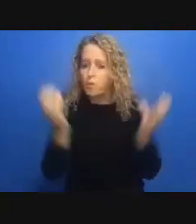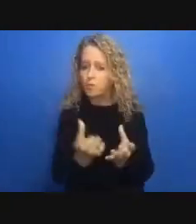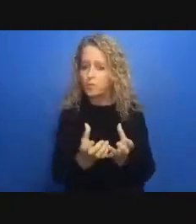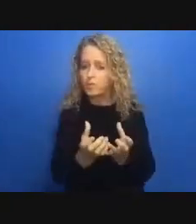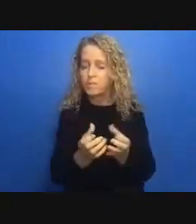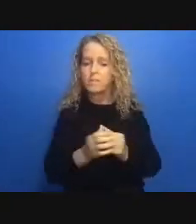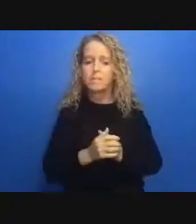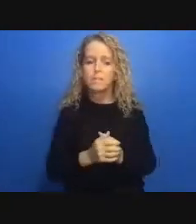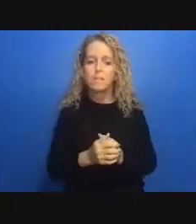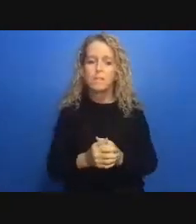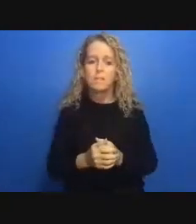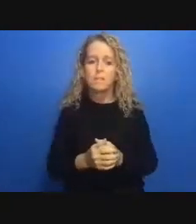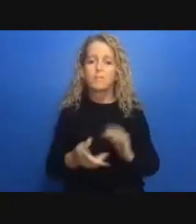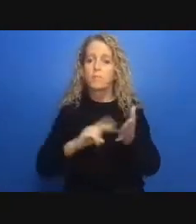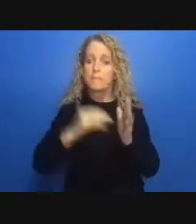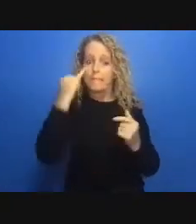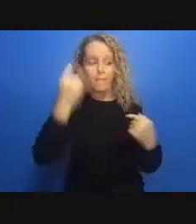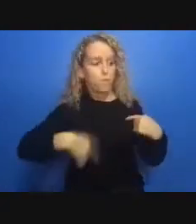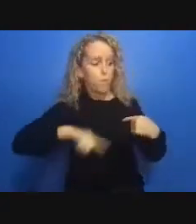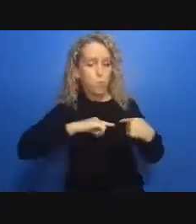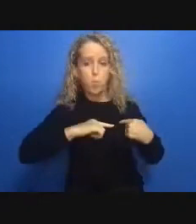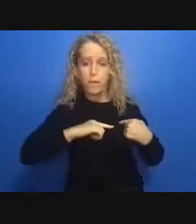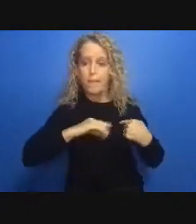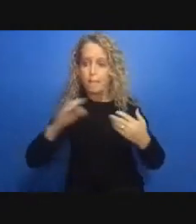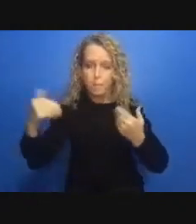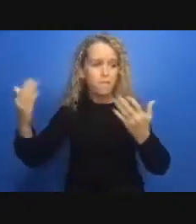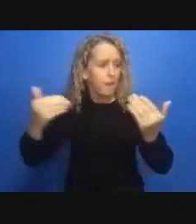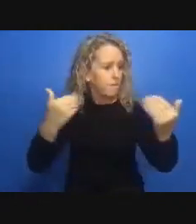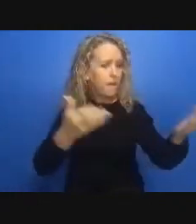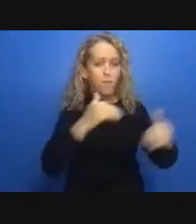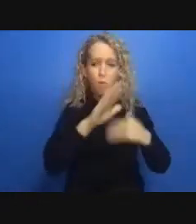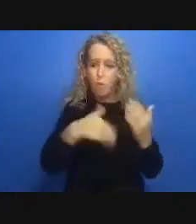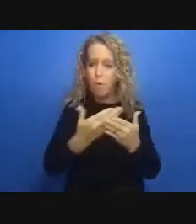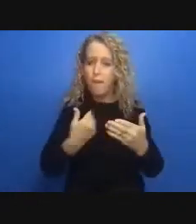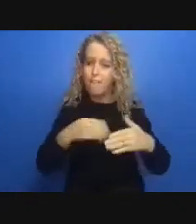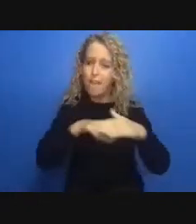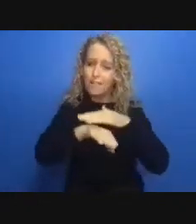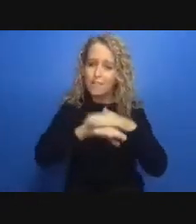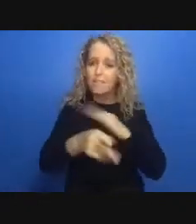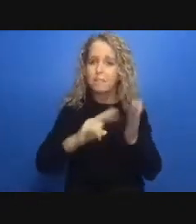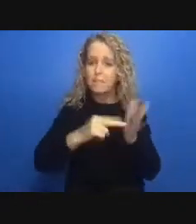terms of growing the economy of Nova Scotia, growing the GDP, and essentially